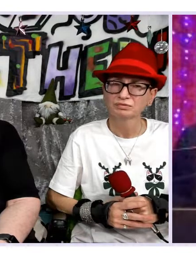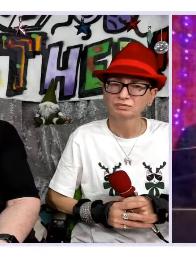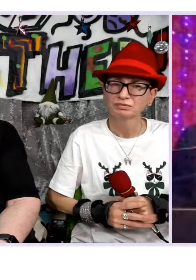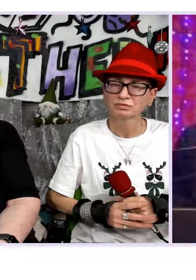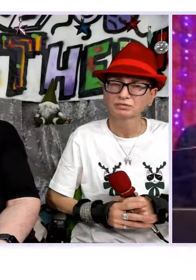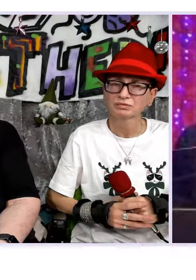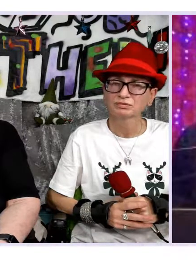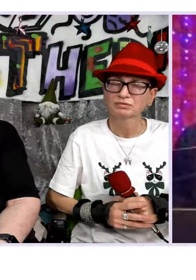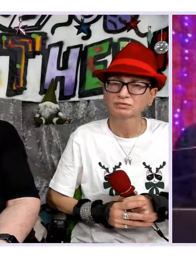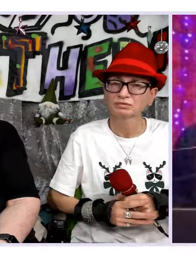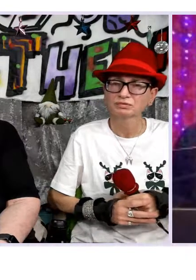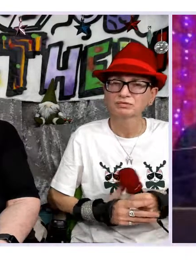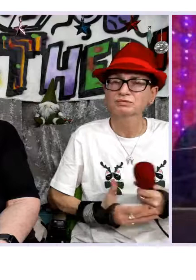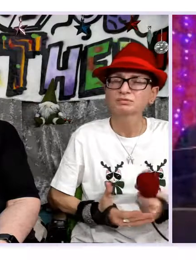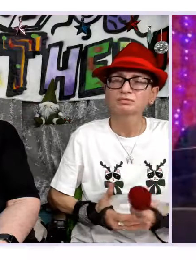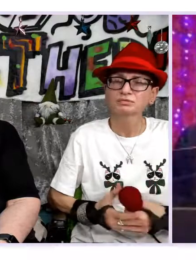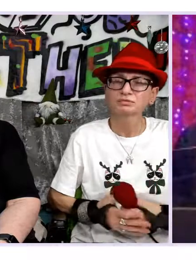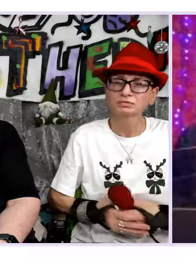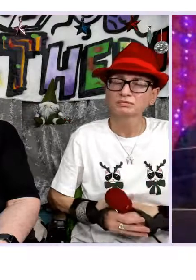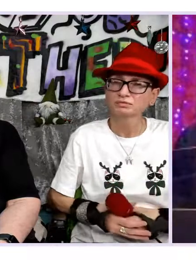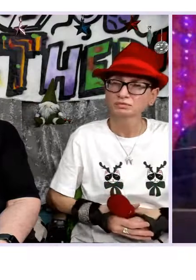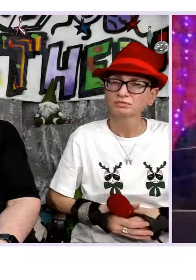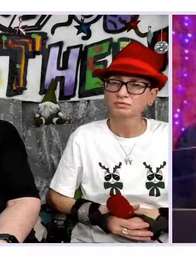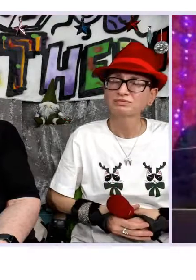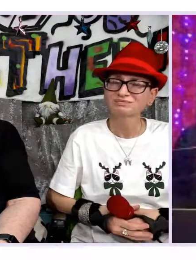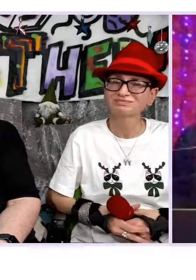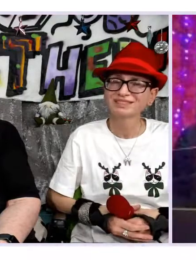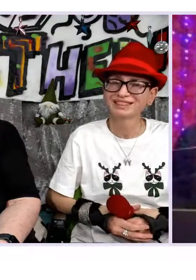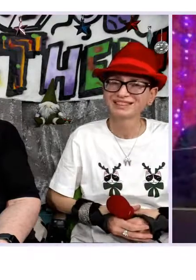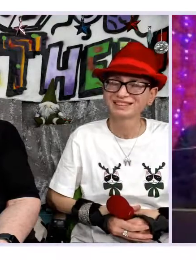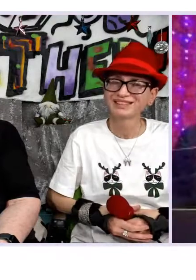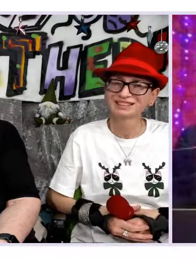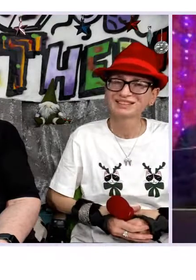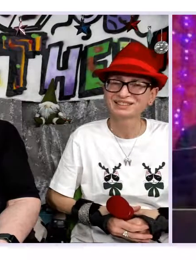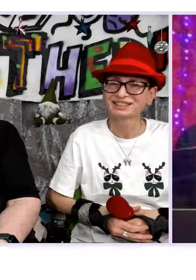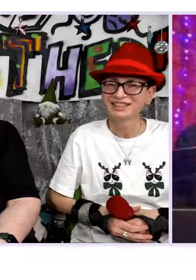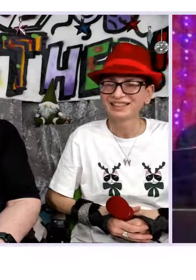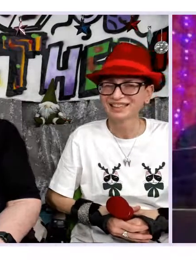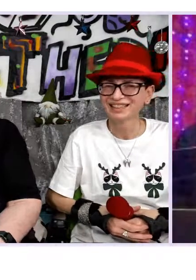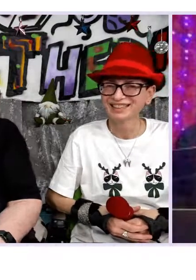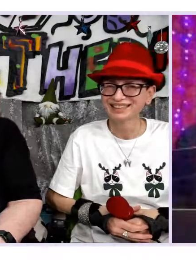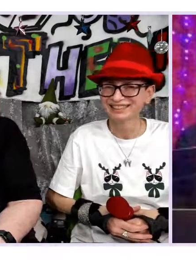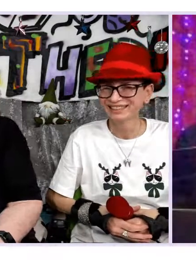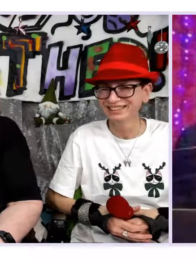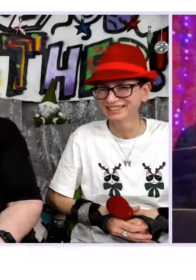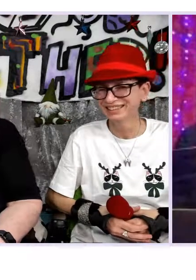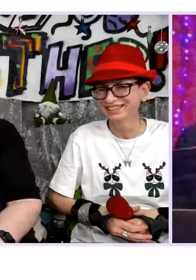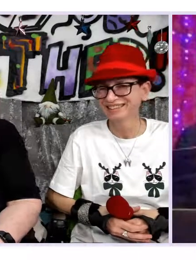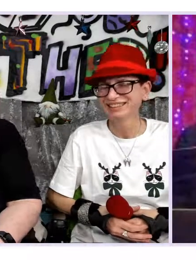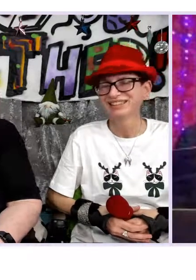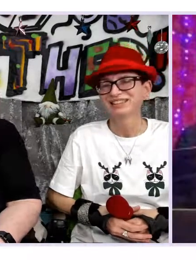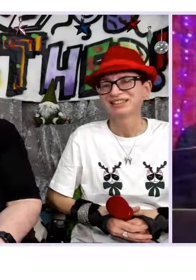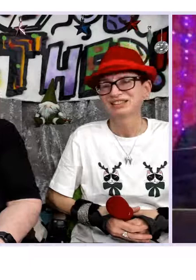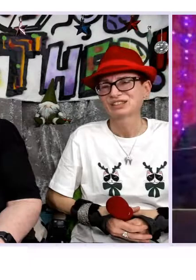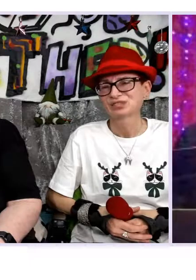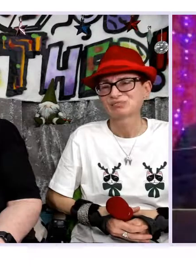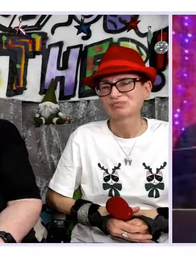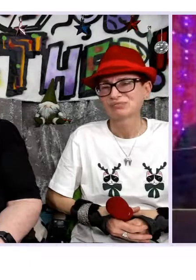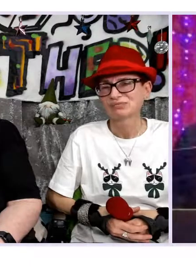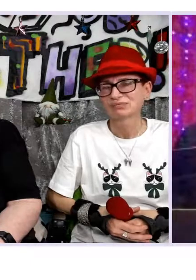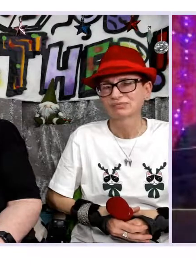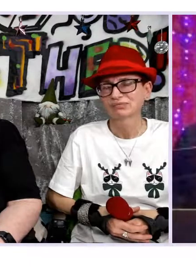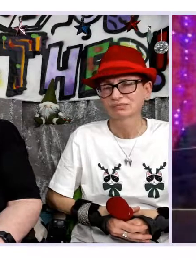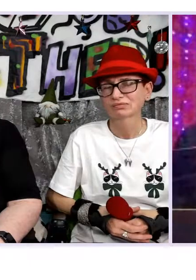the Paris coach, I think. No, the Istanbul coach. Actually. Okay, sorry, and the